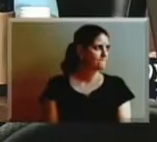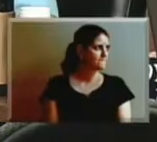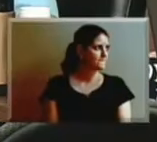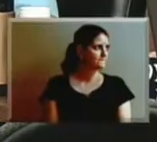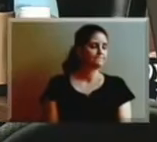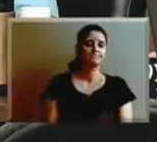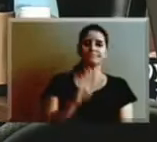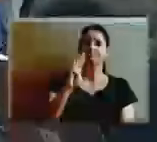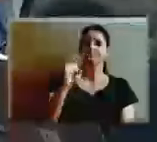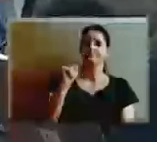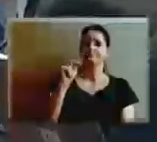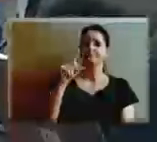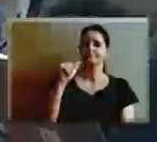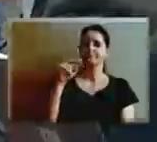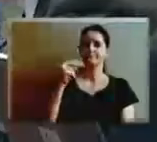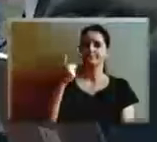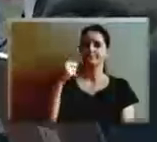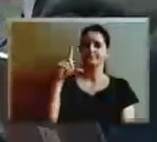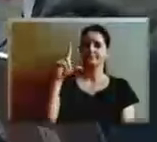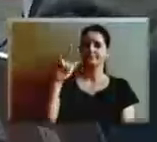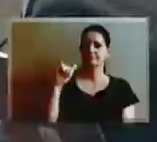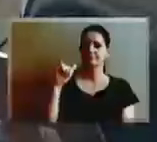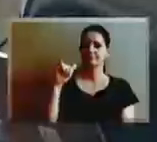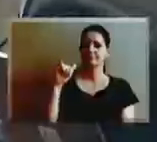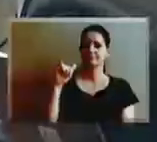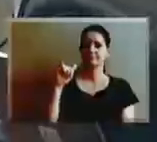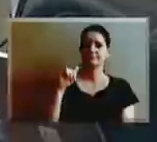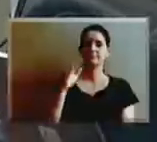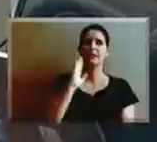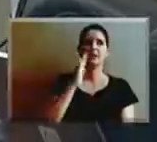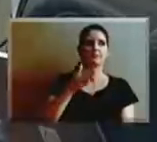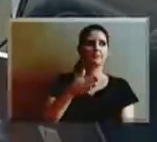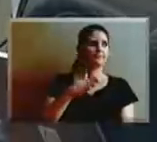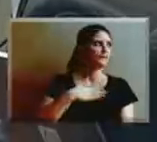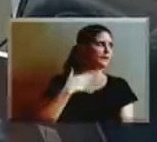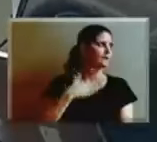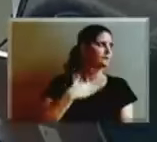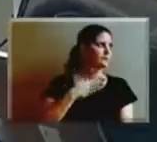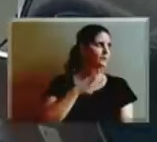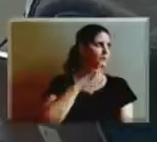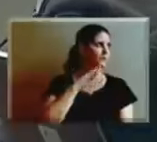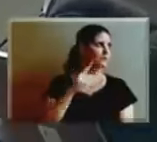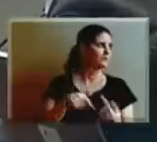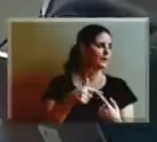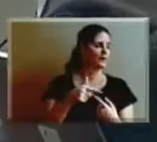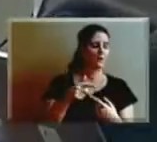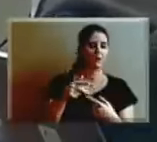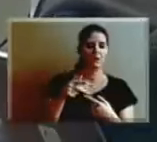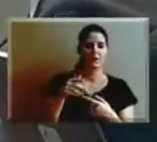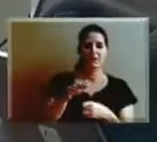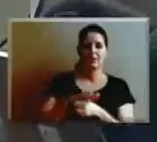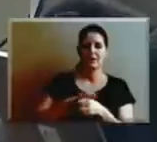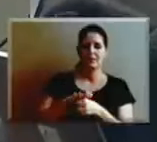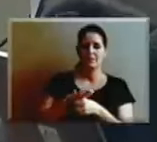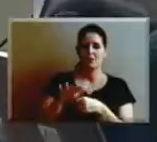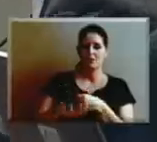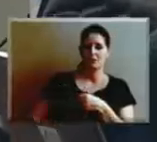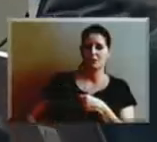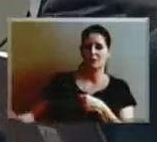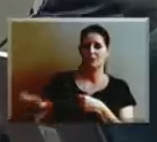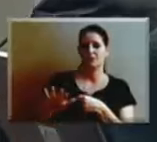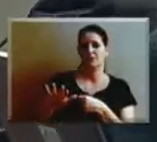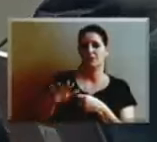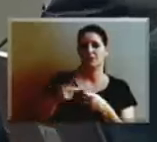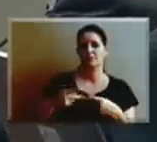Ben Langley, I'll turn it over to you and let you talk about that funding. I'll be happy to talk about Neighborhood Place. That is one of my jobs, and I take a